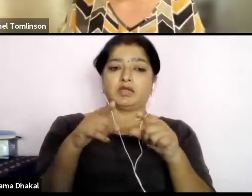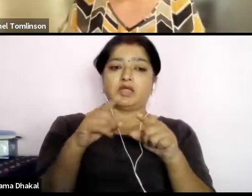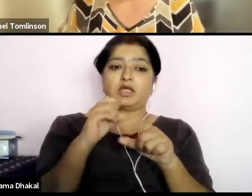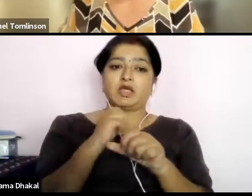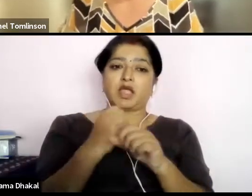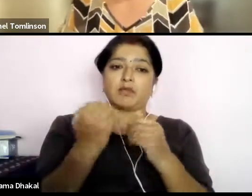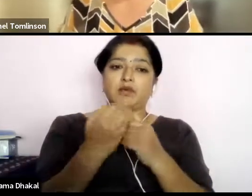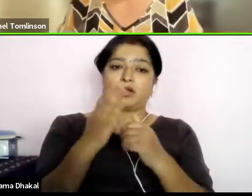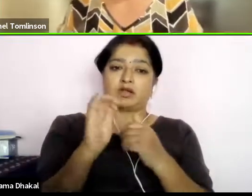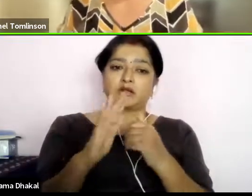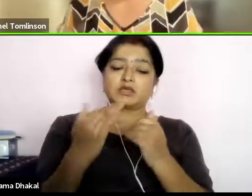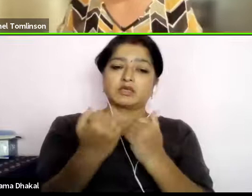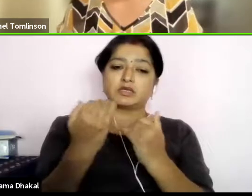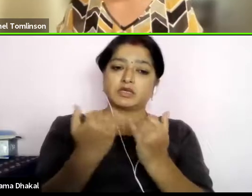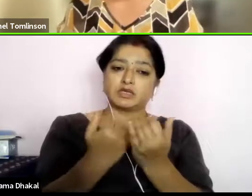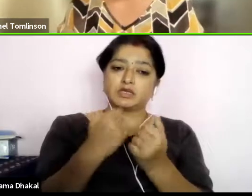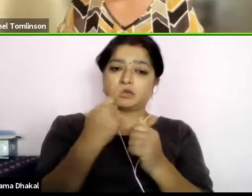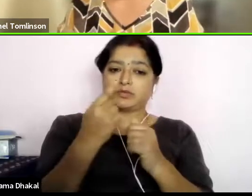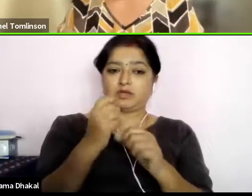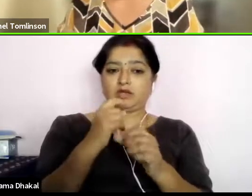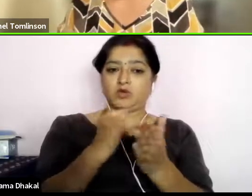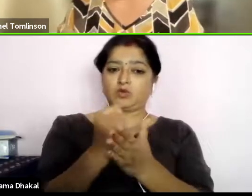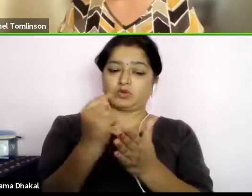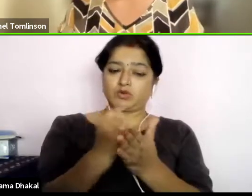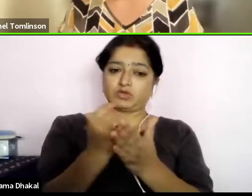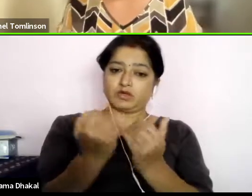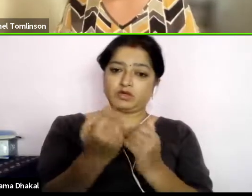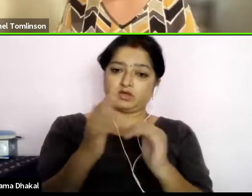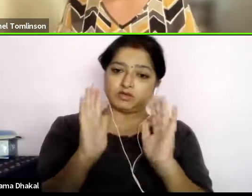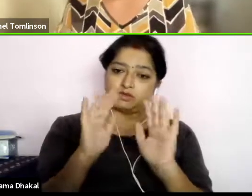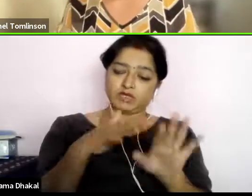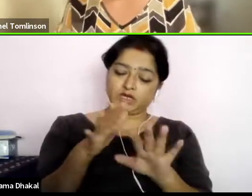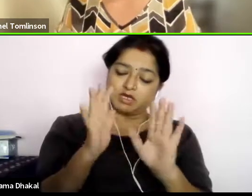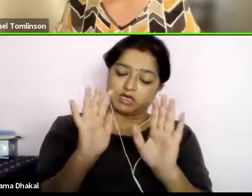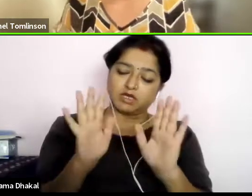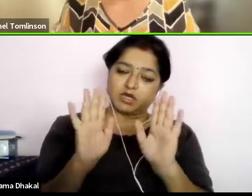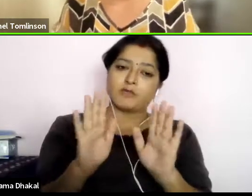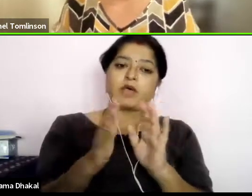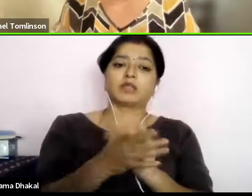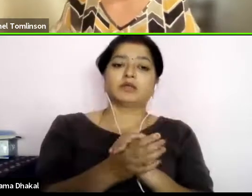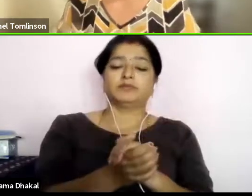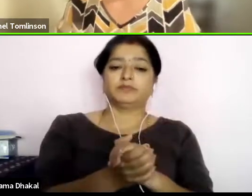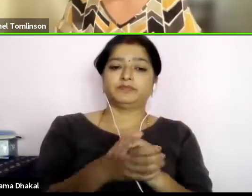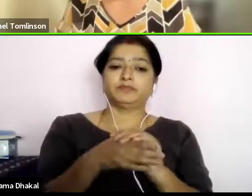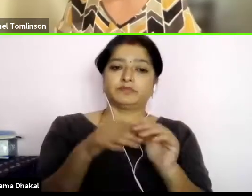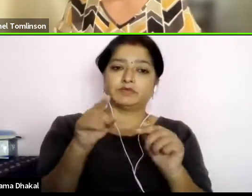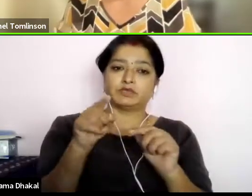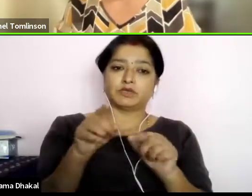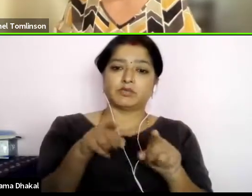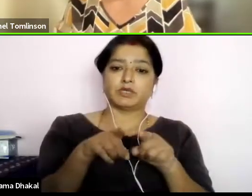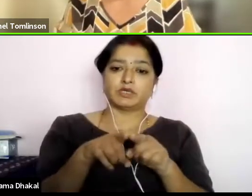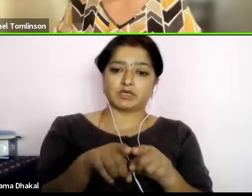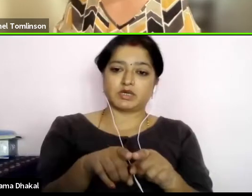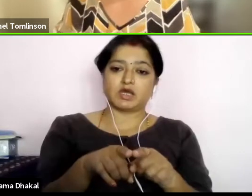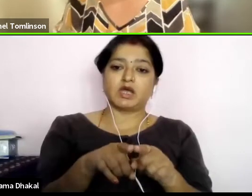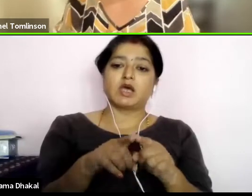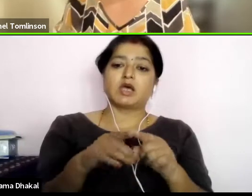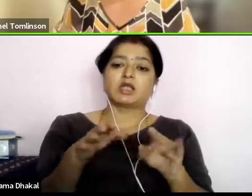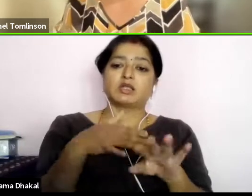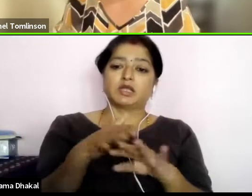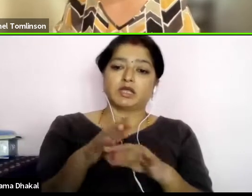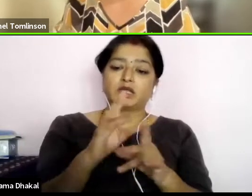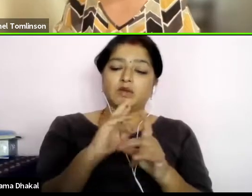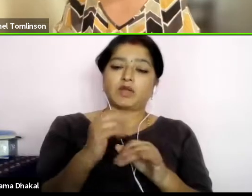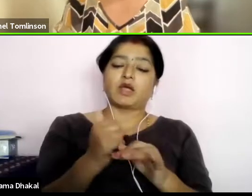Okay, thank you for sharing that, Phylicia. And you know, I'm happy that you have so many different initiatives. One's looking at period poverty,